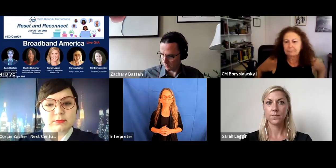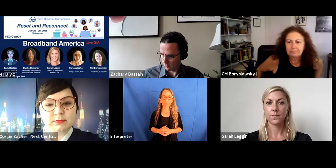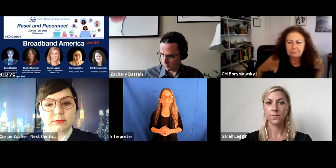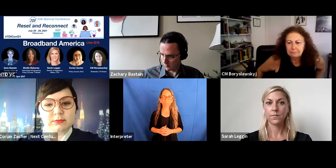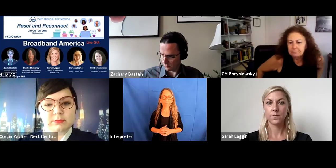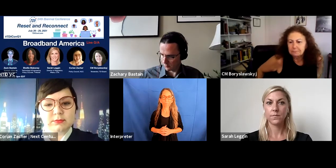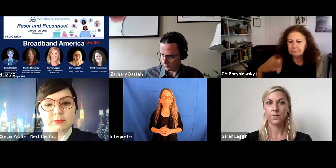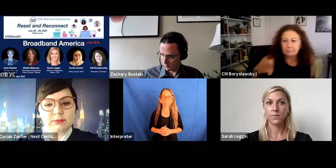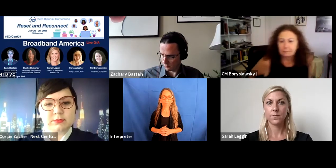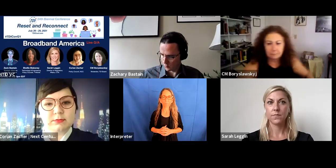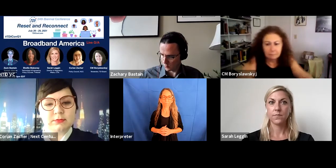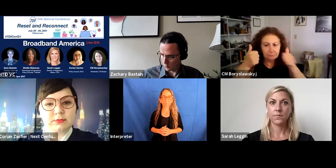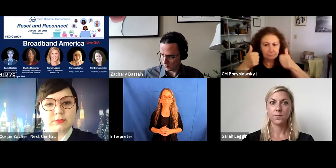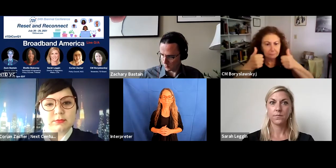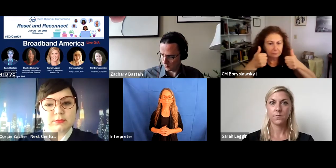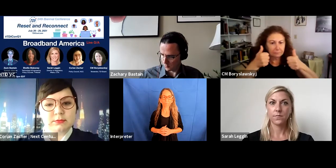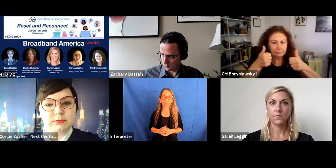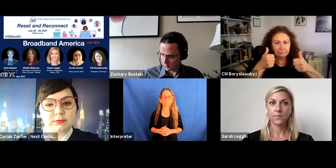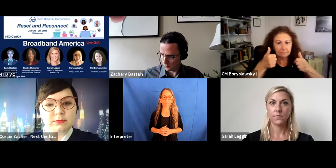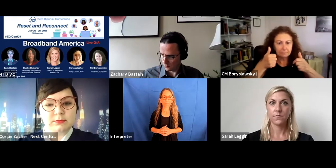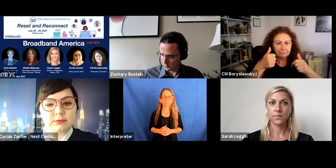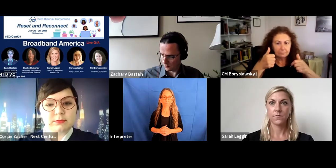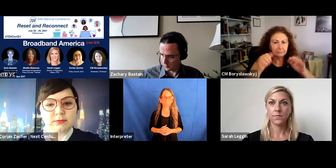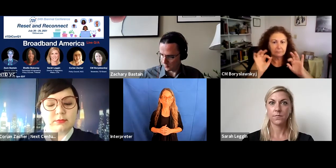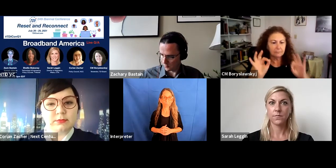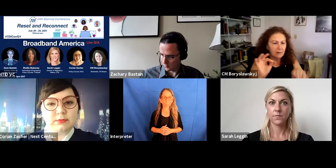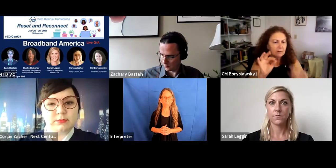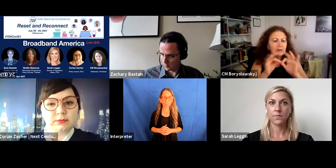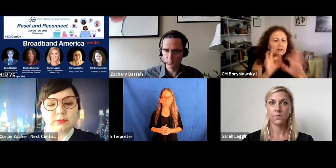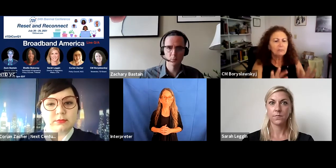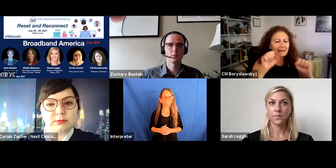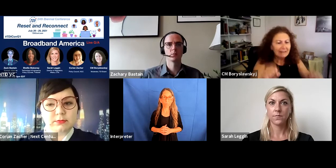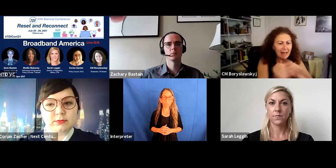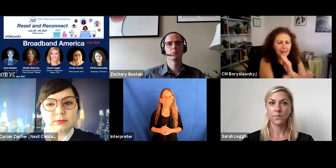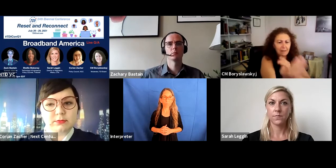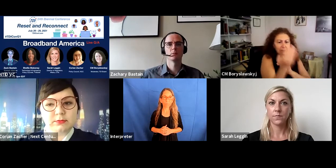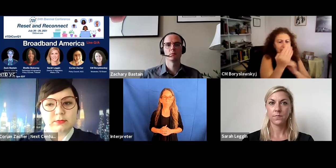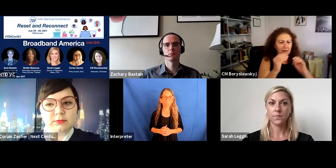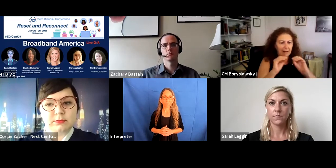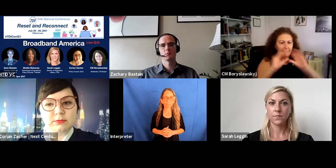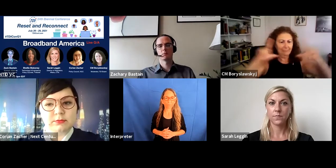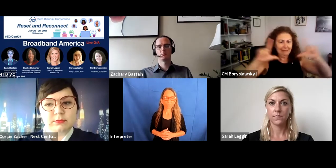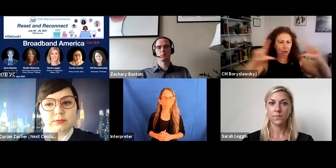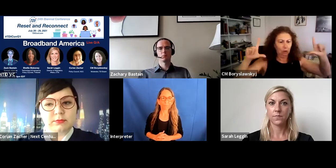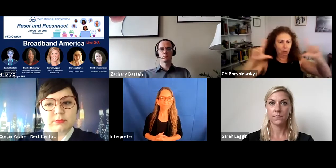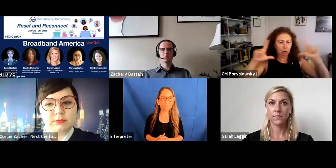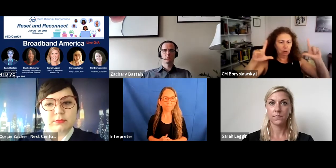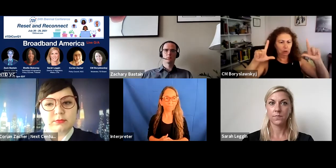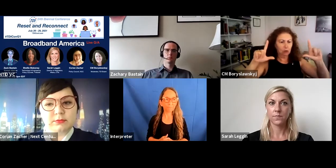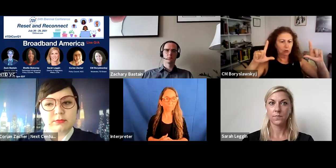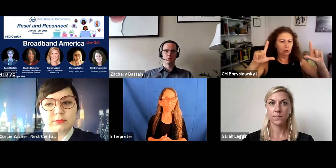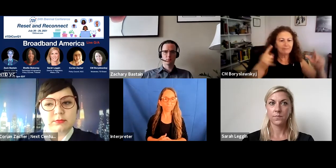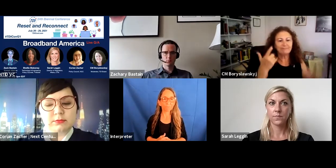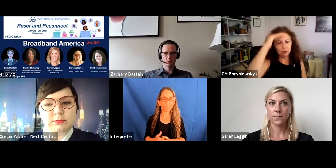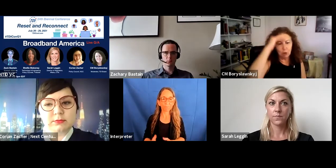The interpreter as well needs to step a little bit closer to the screen. I think some people in the audience are having a hard time seeing